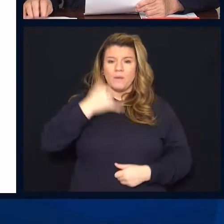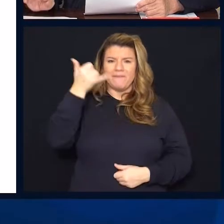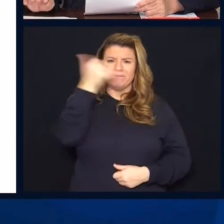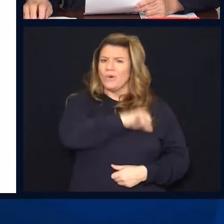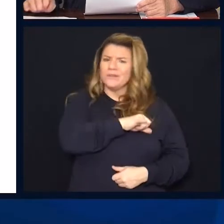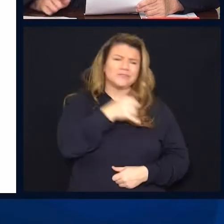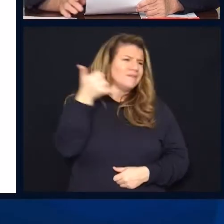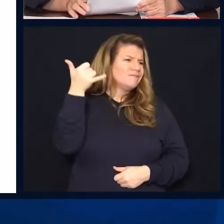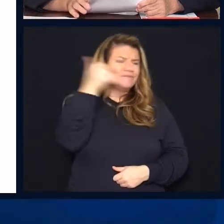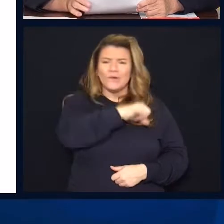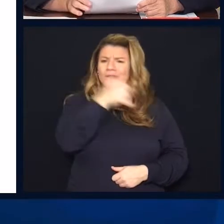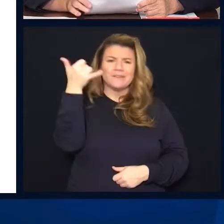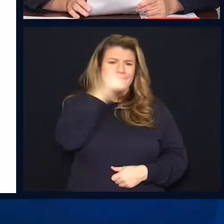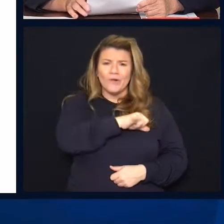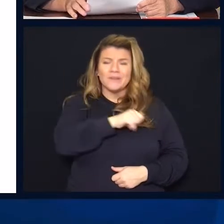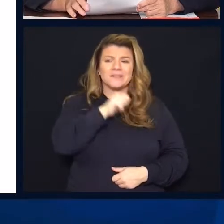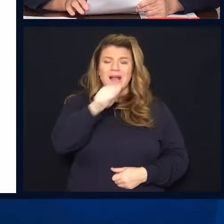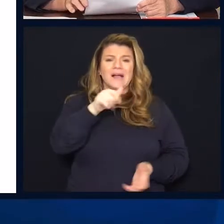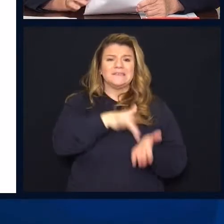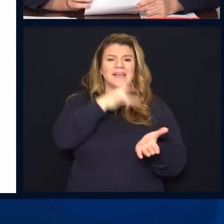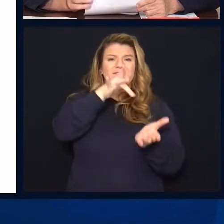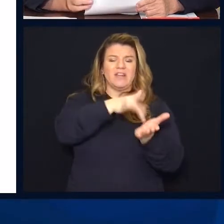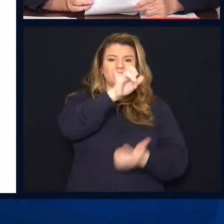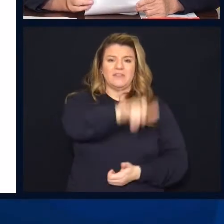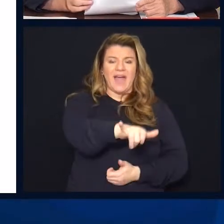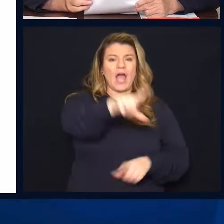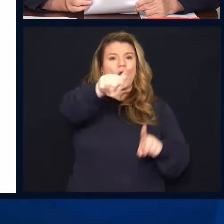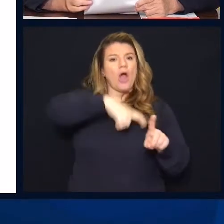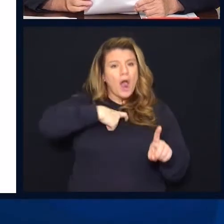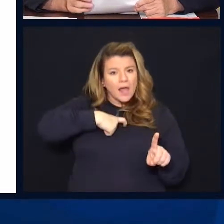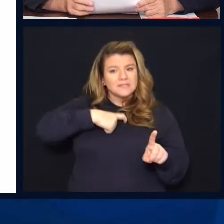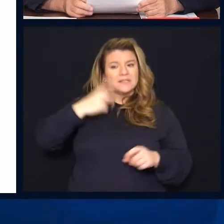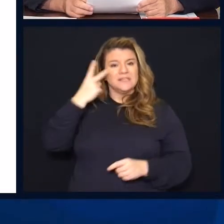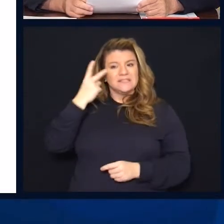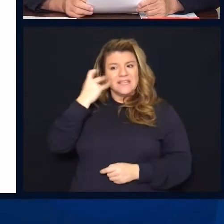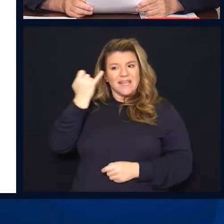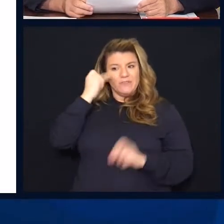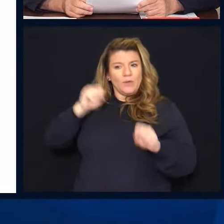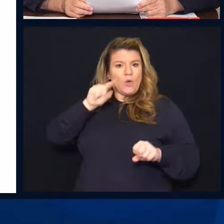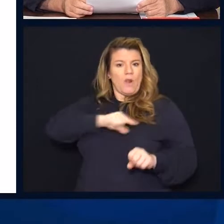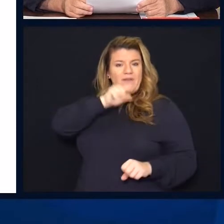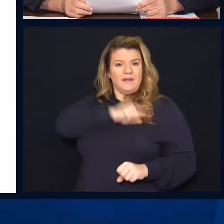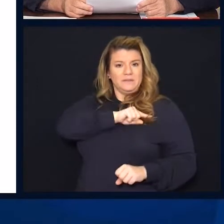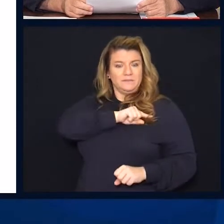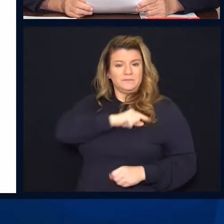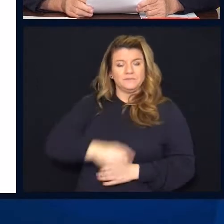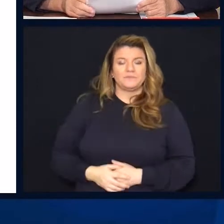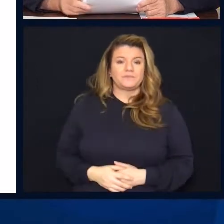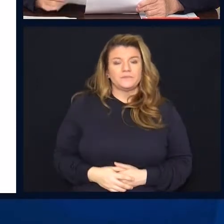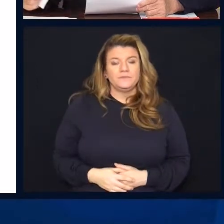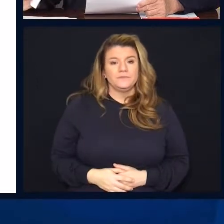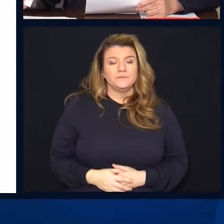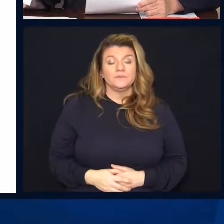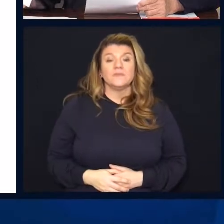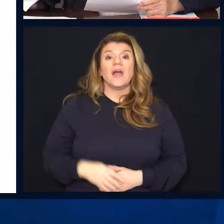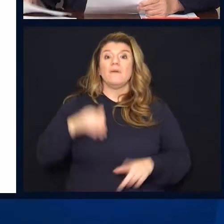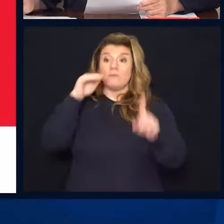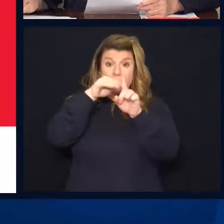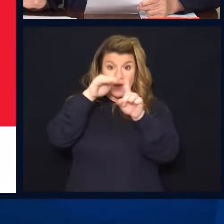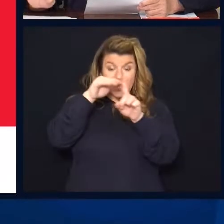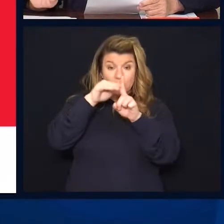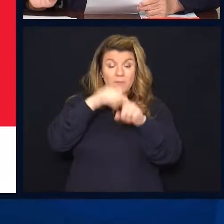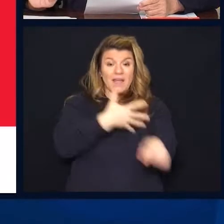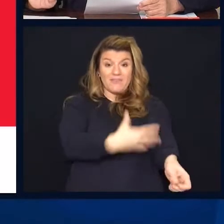foolish to not take advantage of that. Call us and see if we can get you qualified. I remind you about